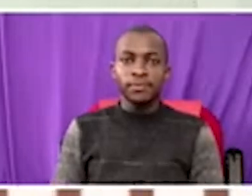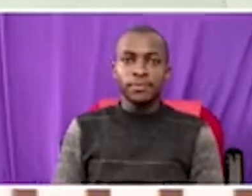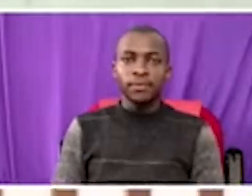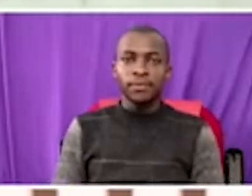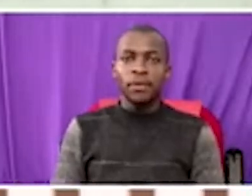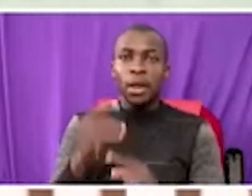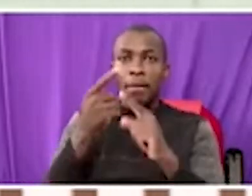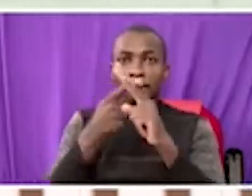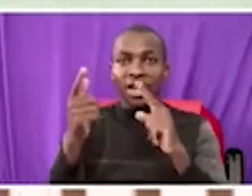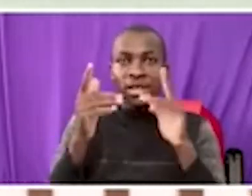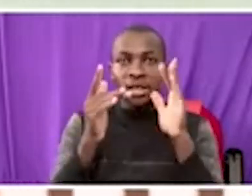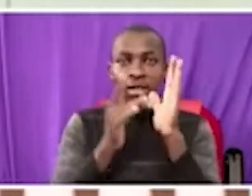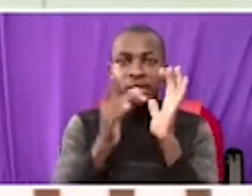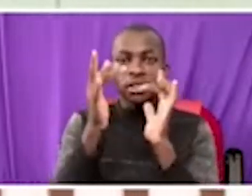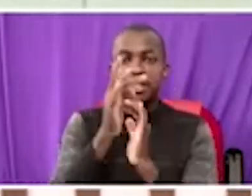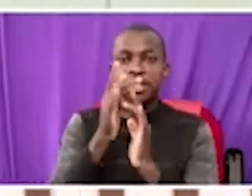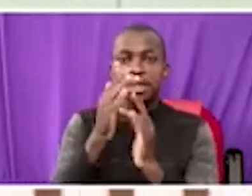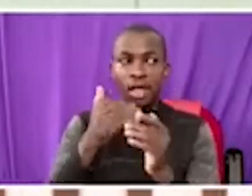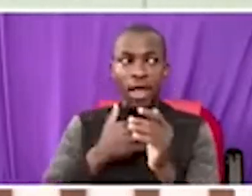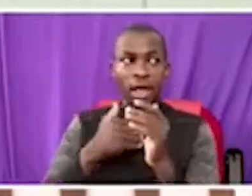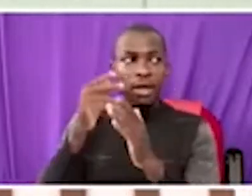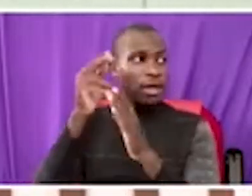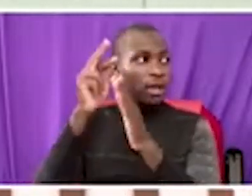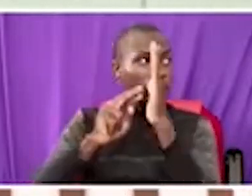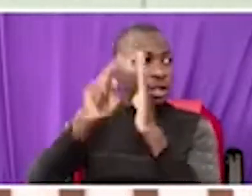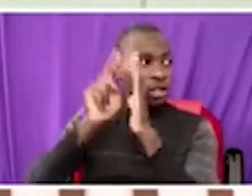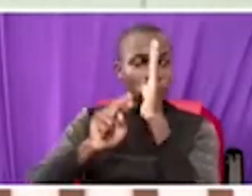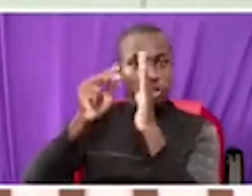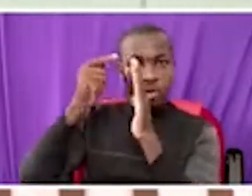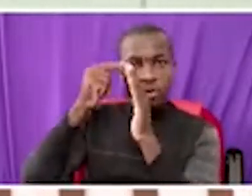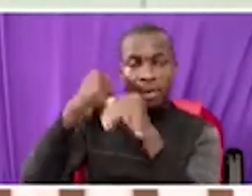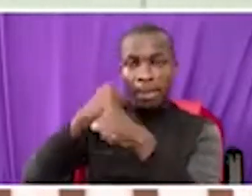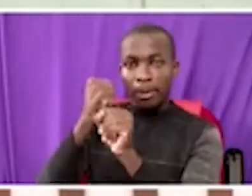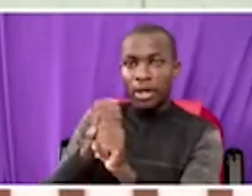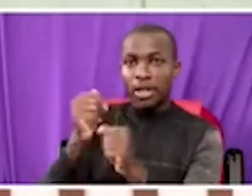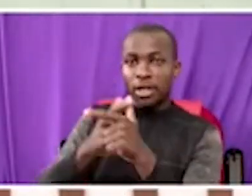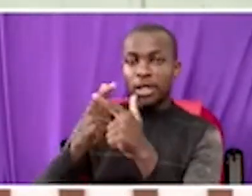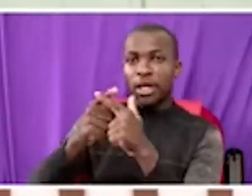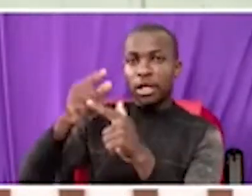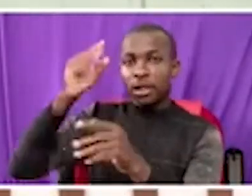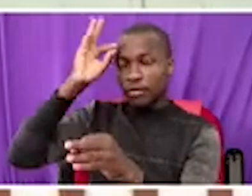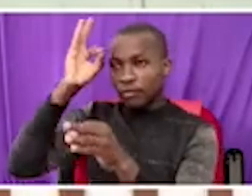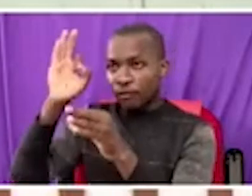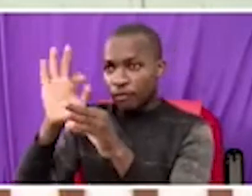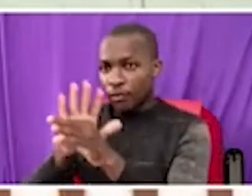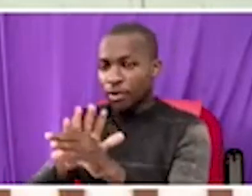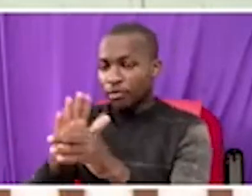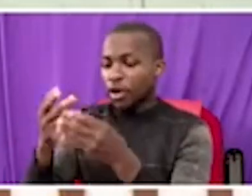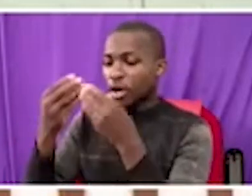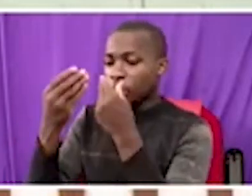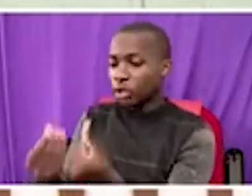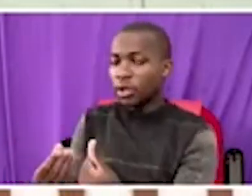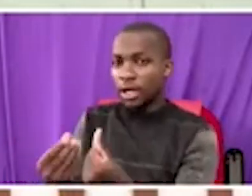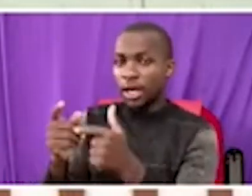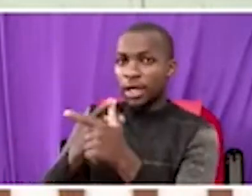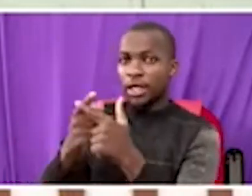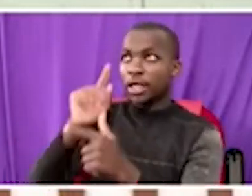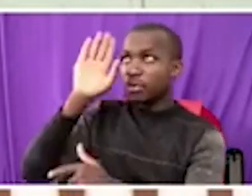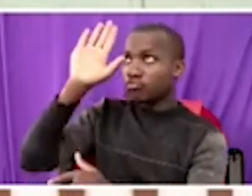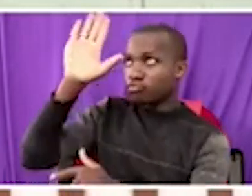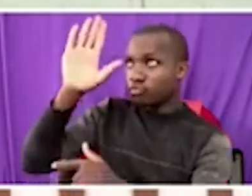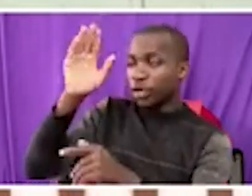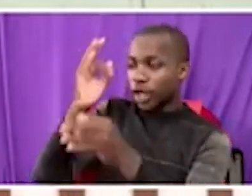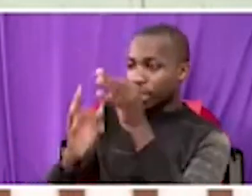But Jesus will be righteousness personified. He will be faithfulness personified. And he will be